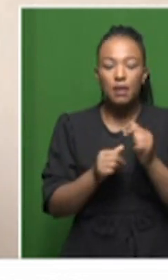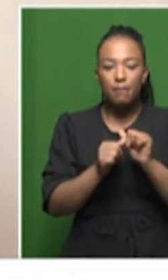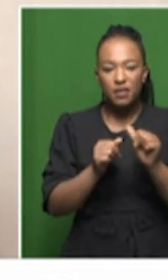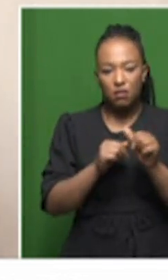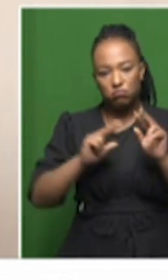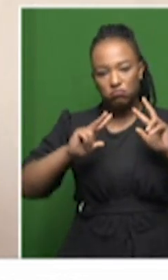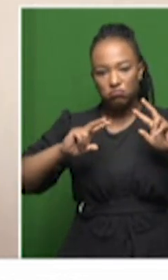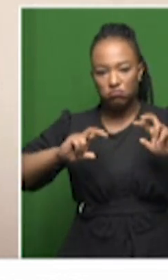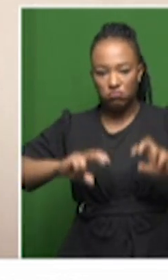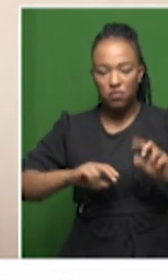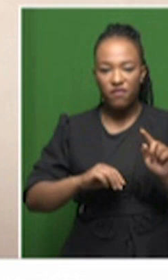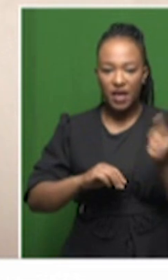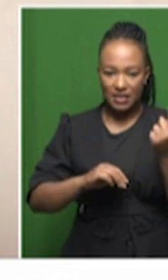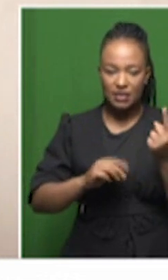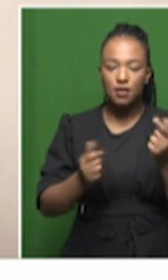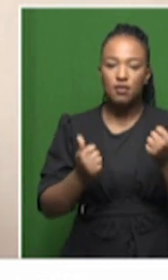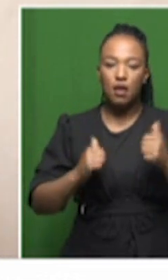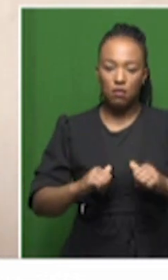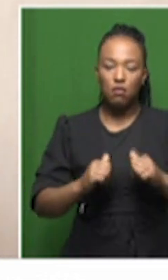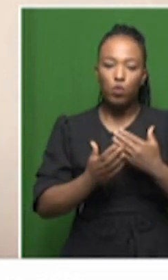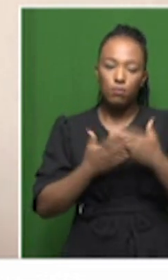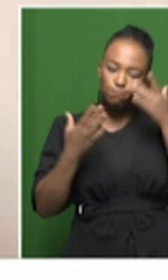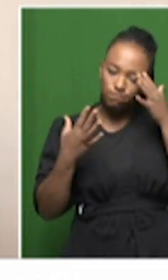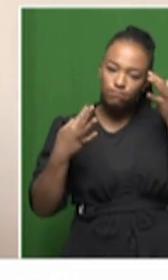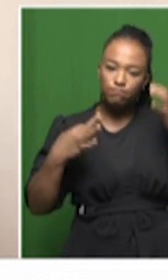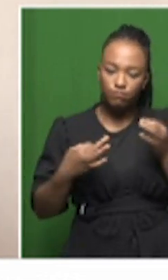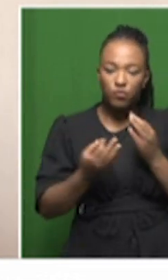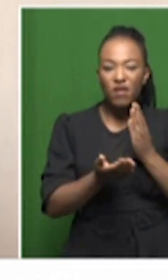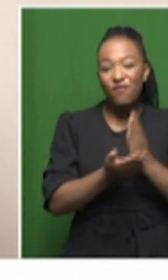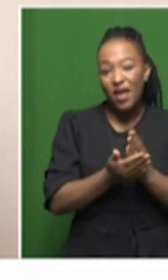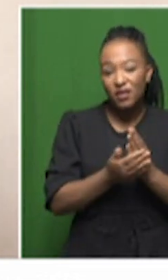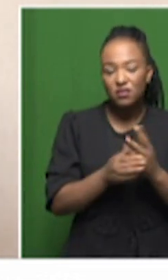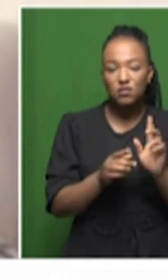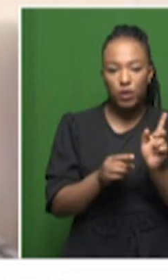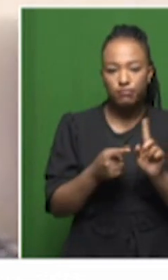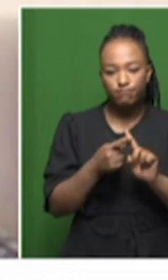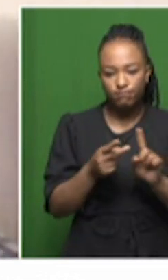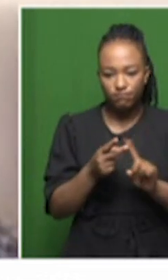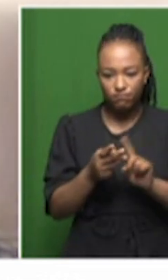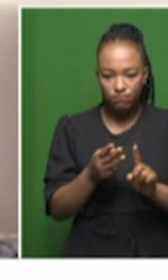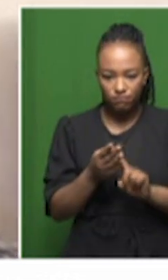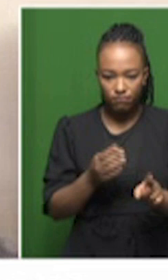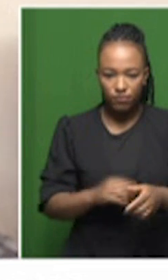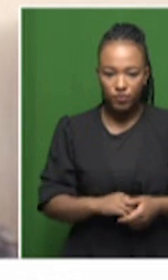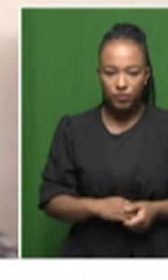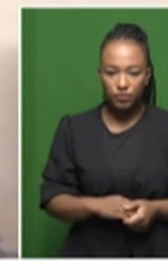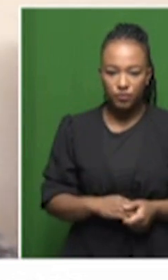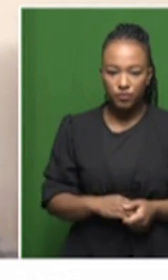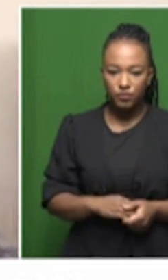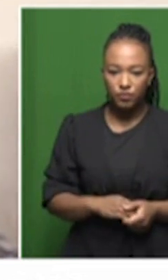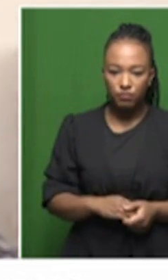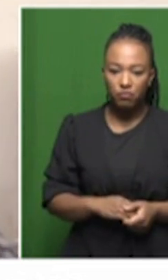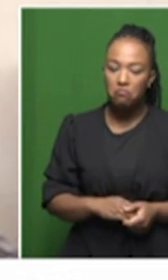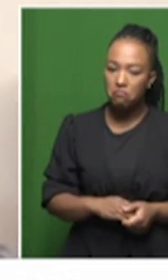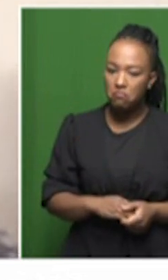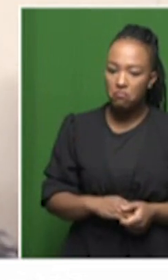investigation roll out, and we should be able then to determine the facts and actually then take a way forward from it. Fair enough, Mr. Tsatsire. Let